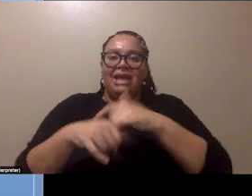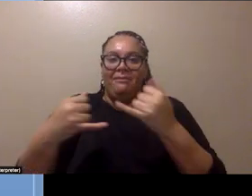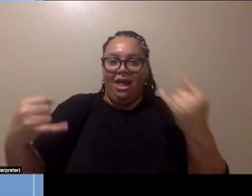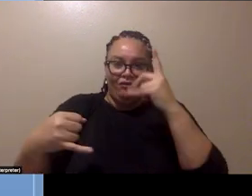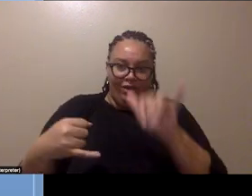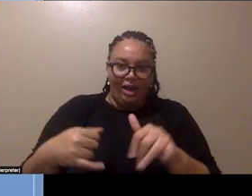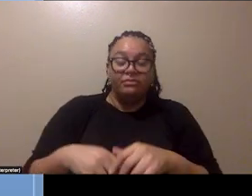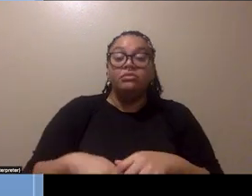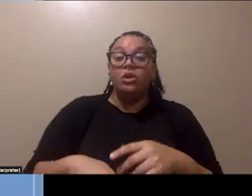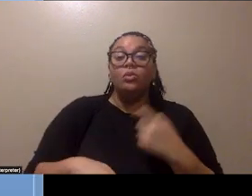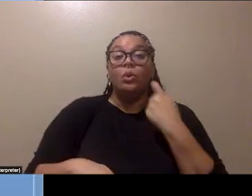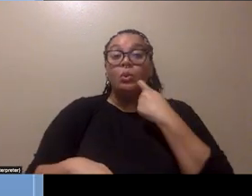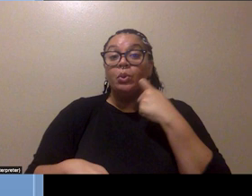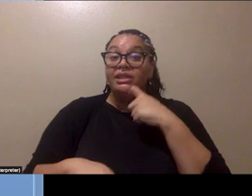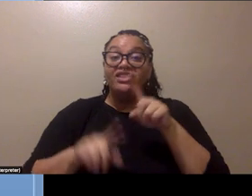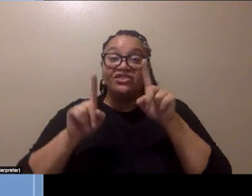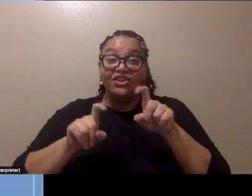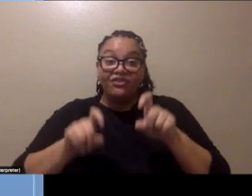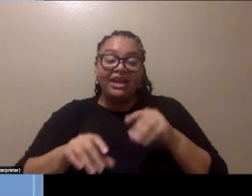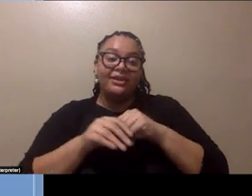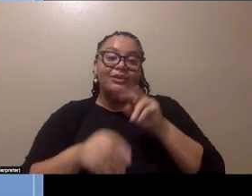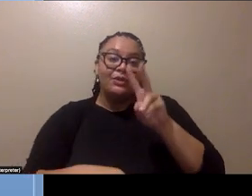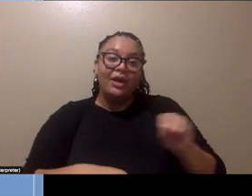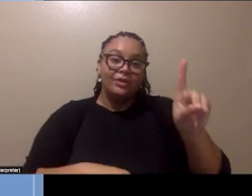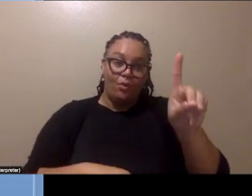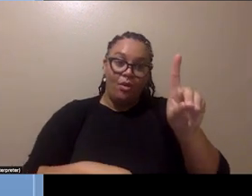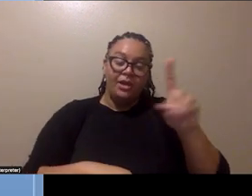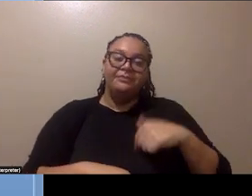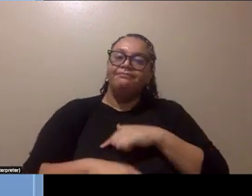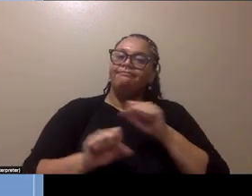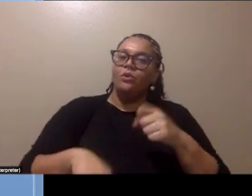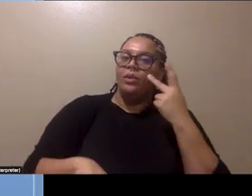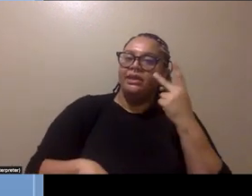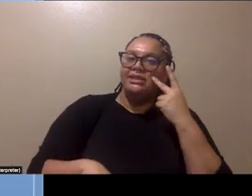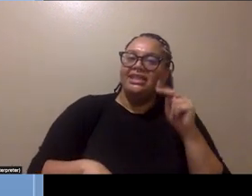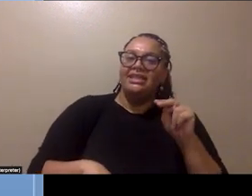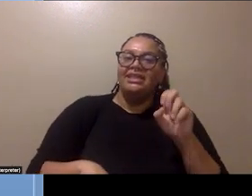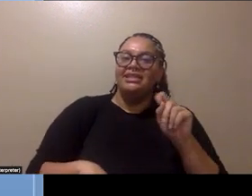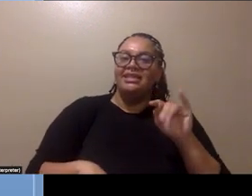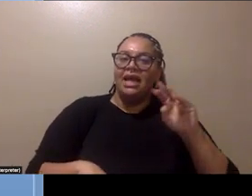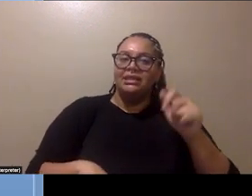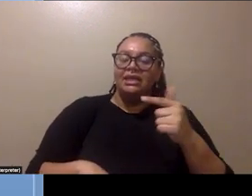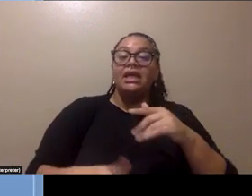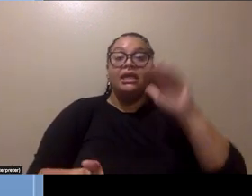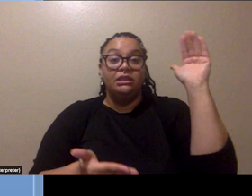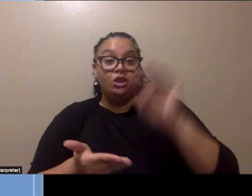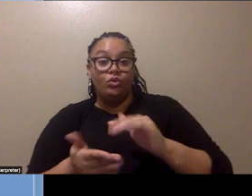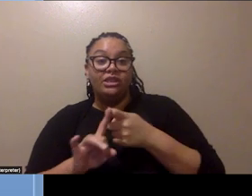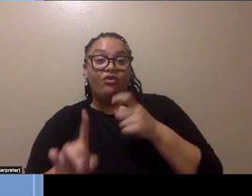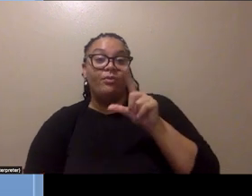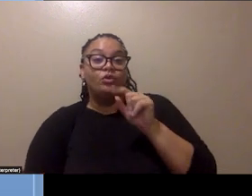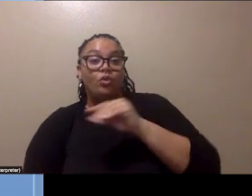timeline of use. So if we looked at our most recent survey, which was 2001, we can see nesting had